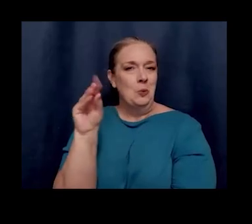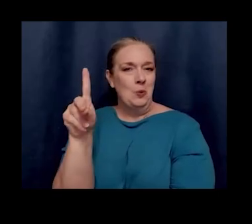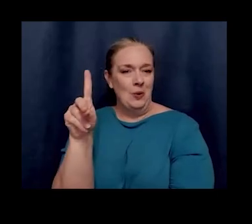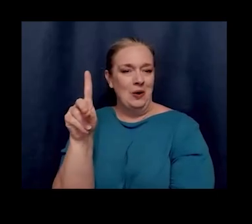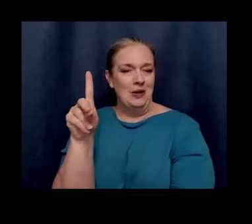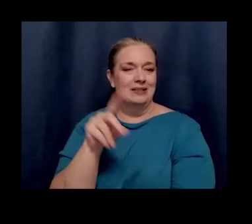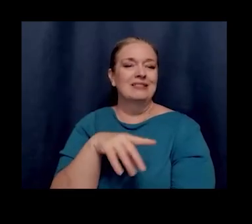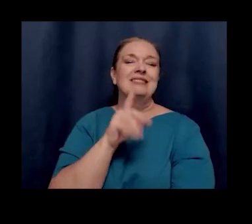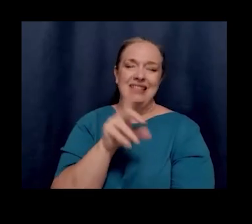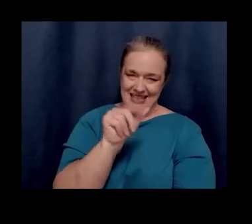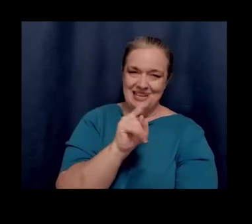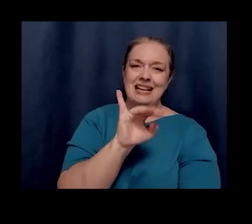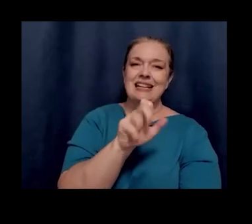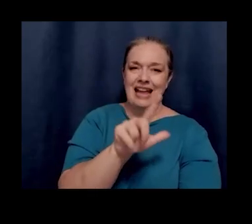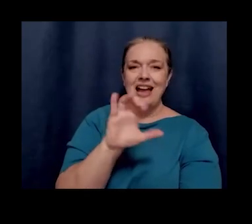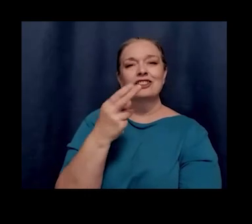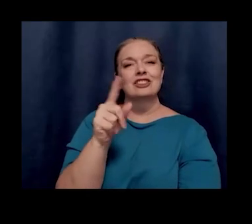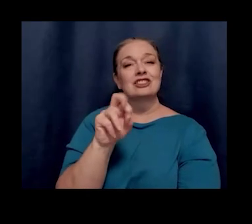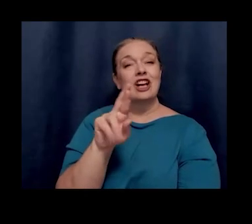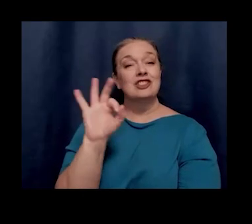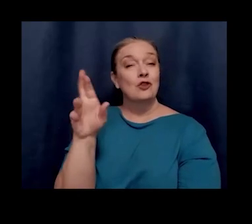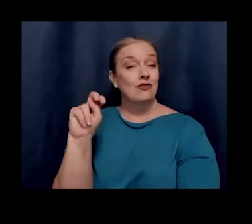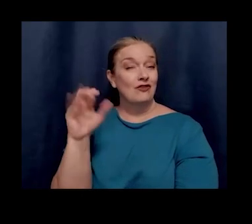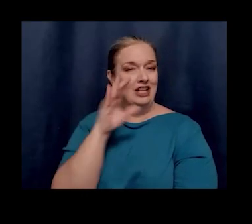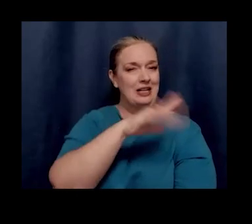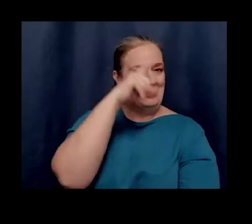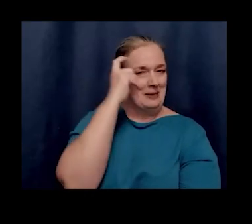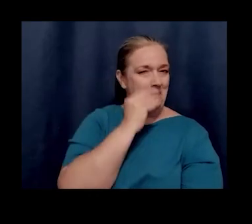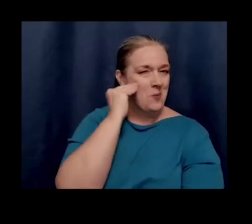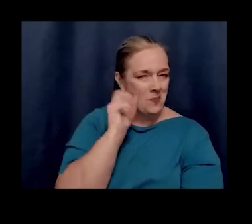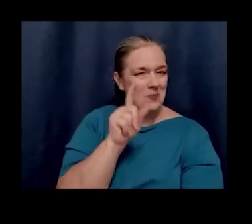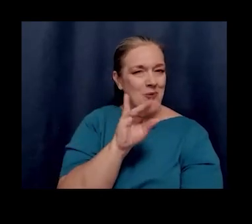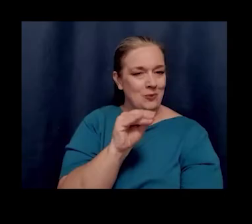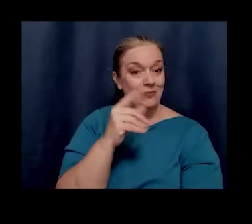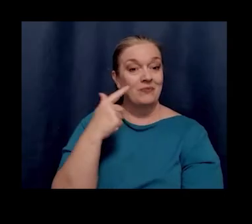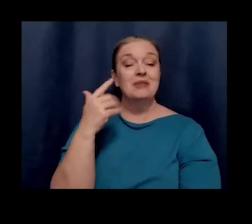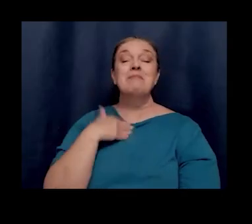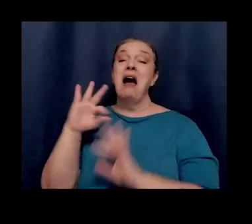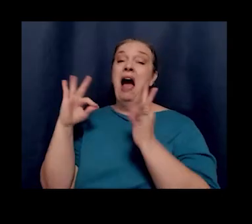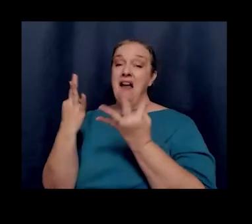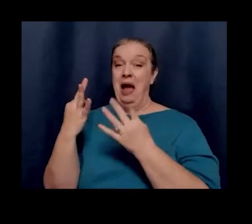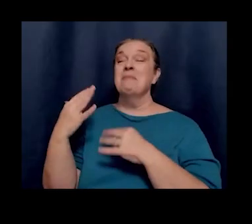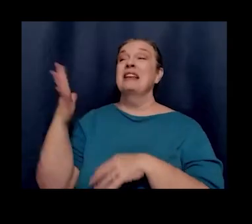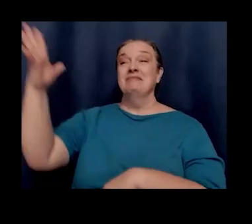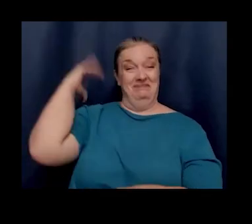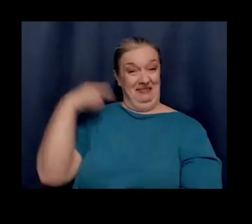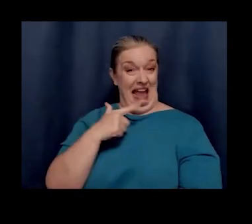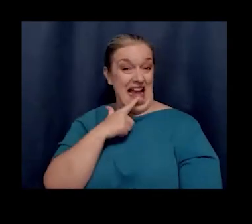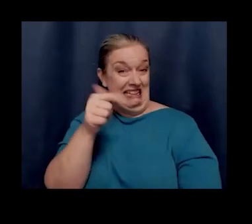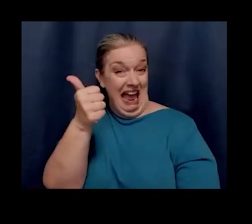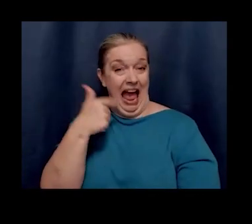of Daniel Chester French. I visited here on a special arts program with my family at the age of